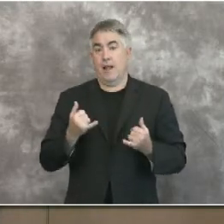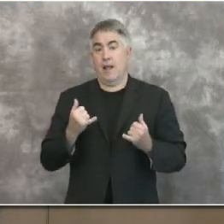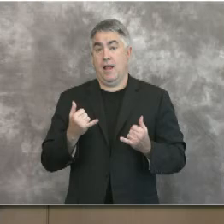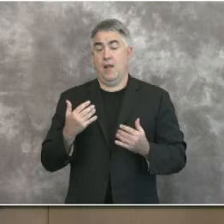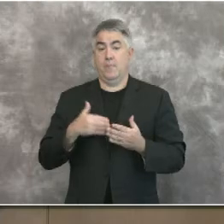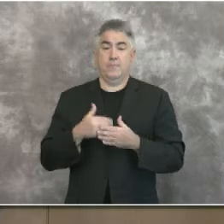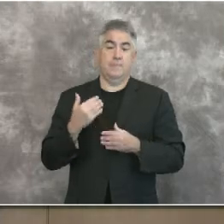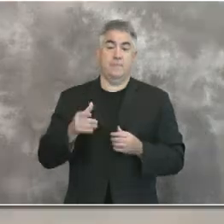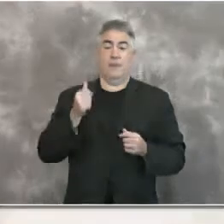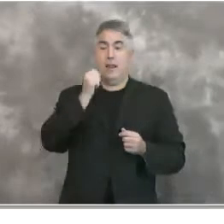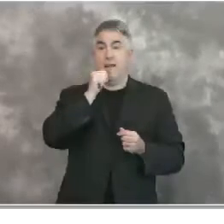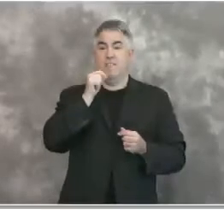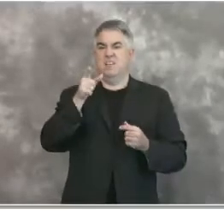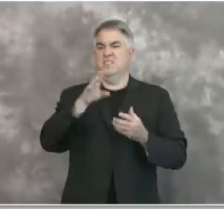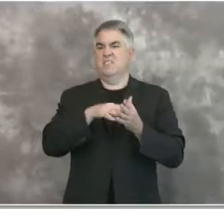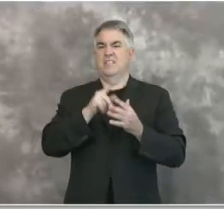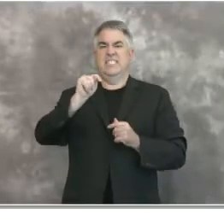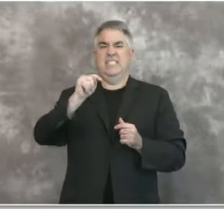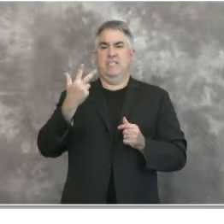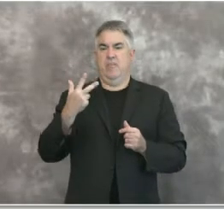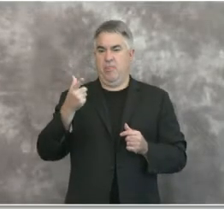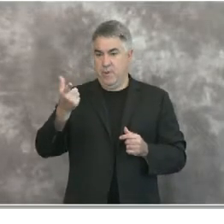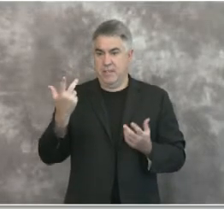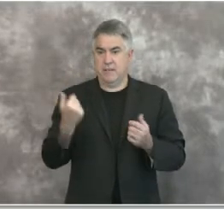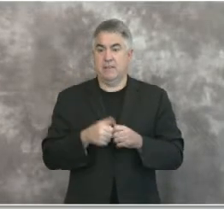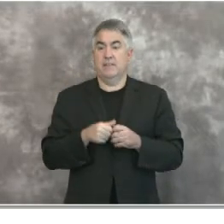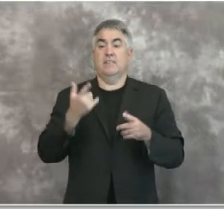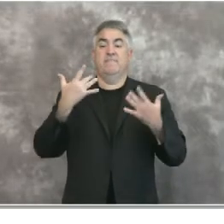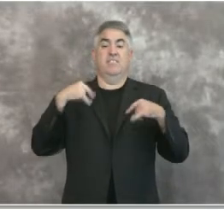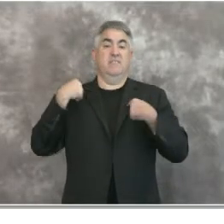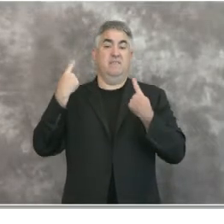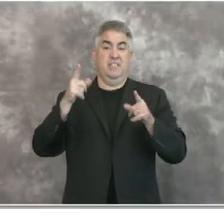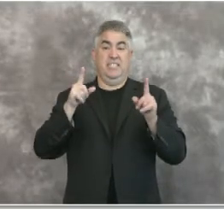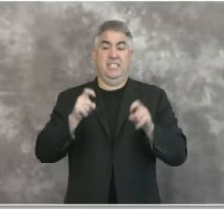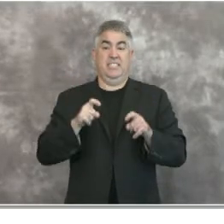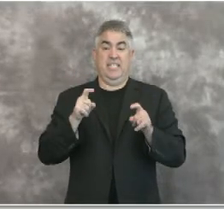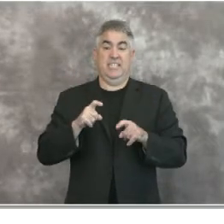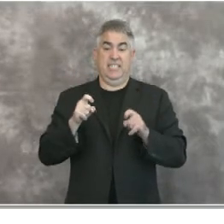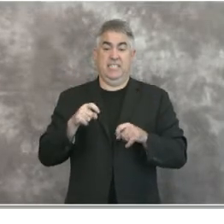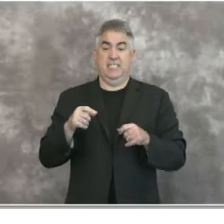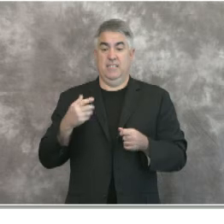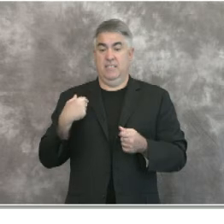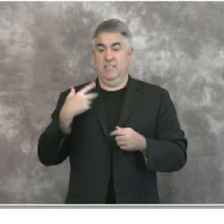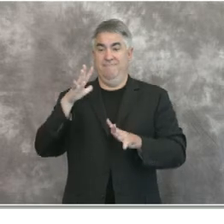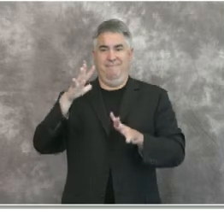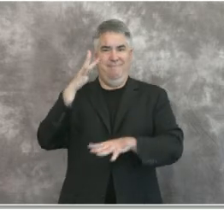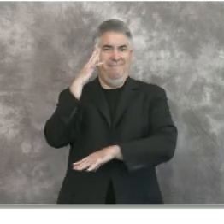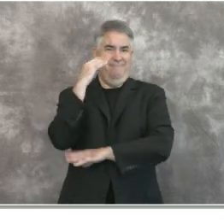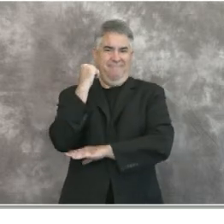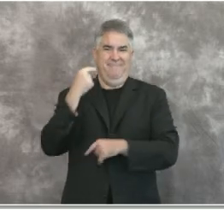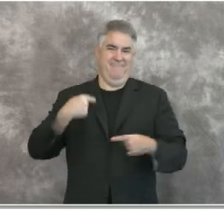update, our charts today. The first here, we have a new record for number of tests. Today,